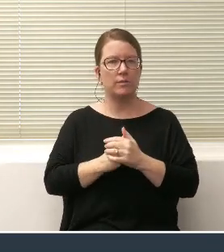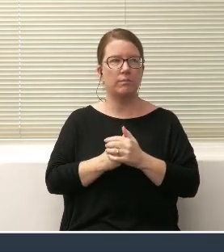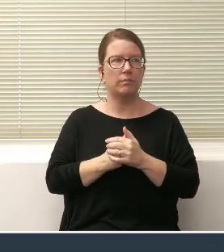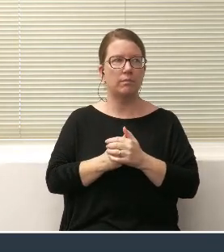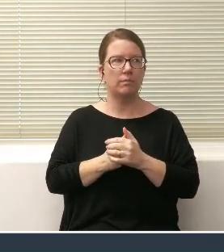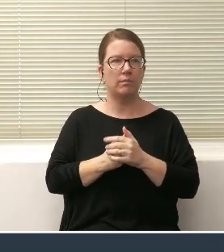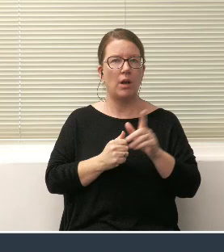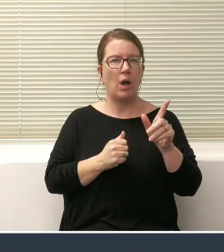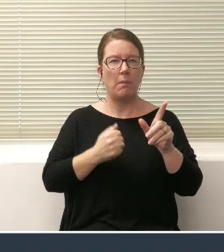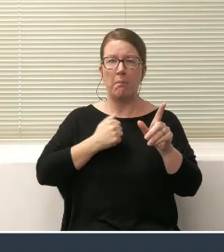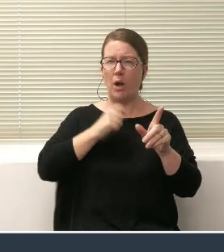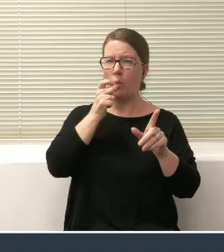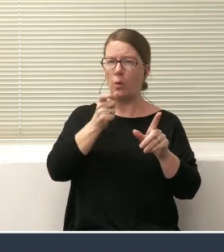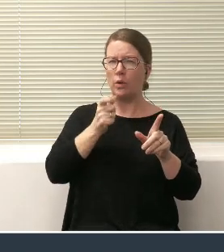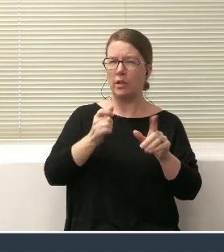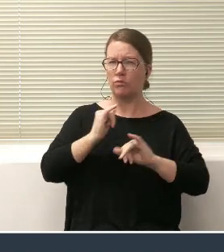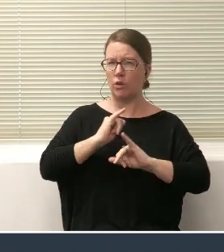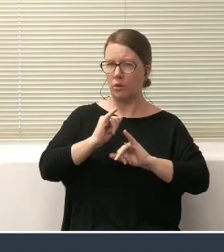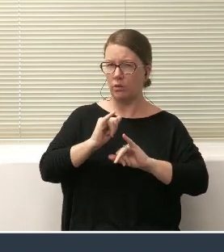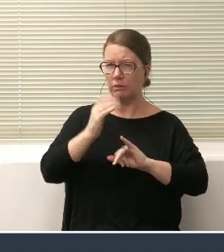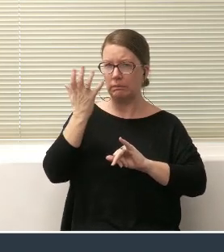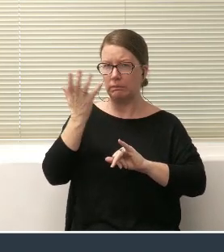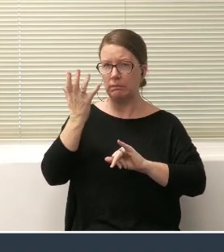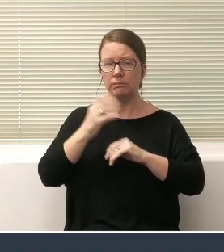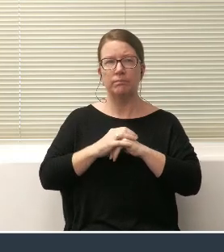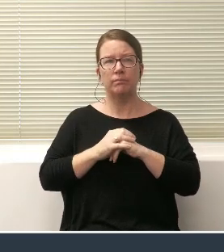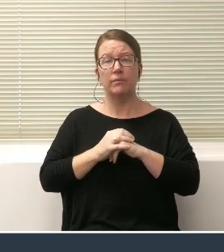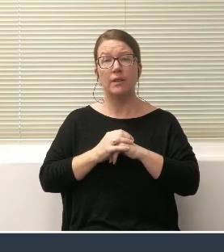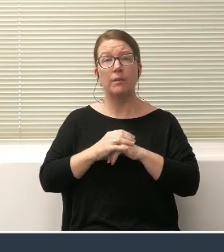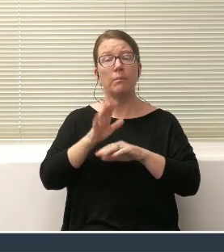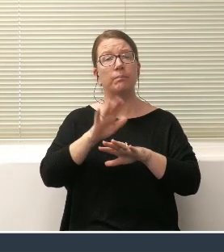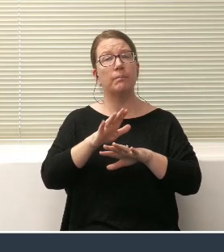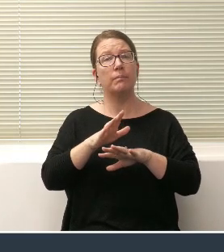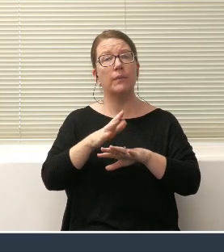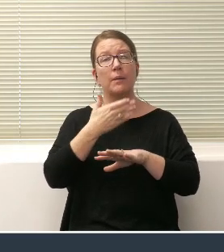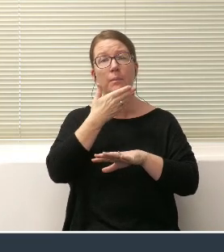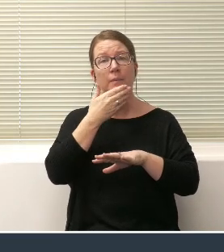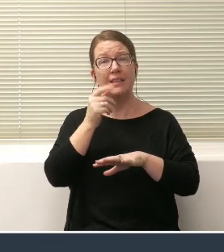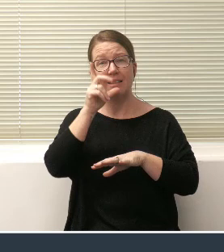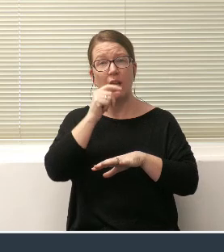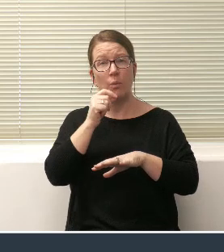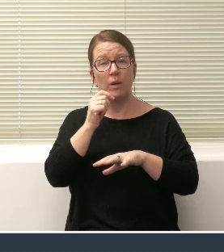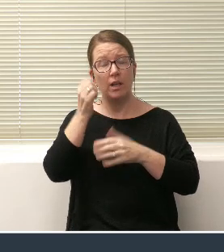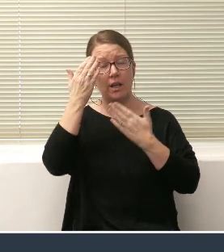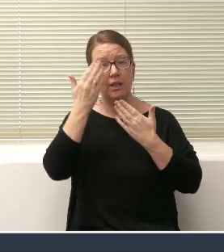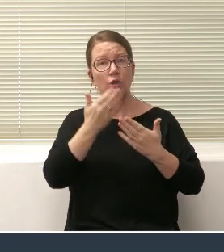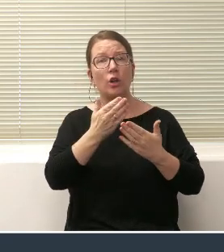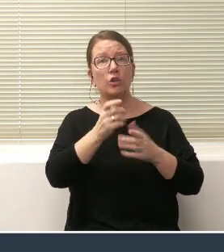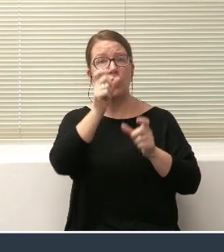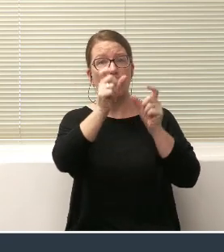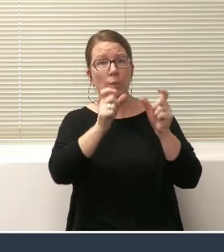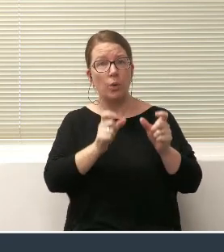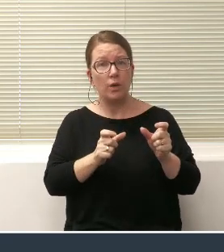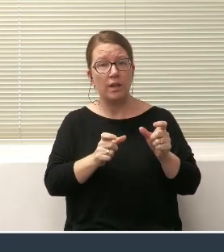Might not have that wording quite right. Yeah, Madam Mayor, would it be possible, acknowledging that I think that wording around noting that